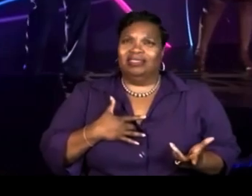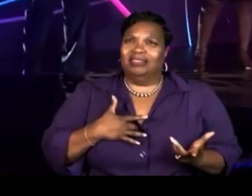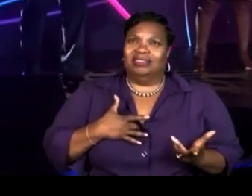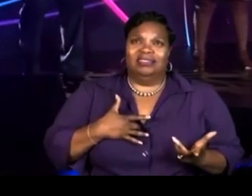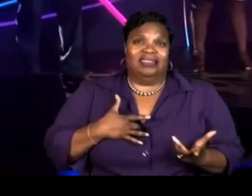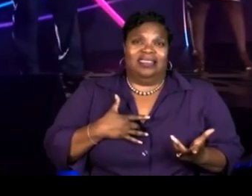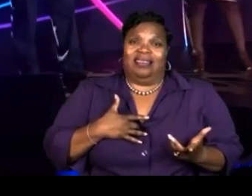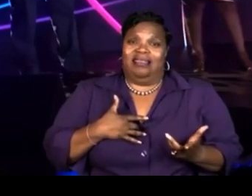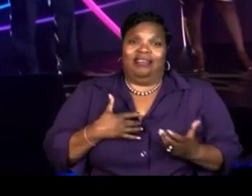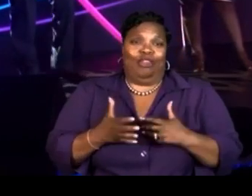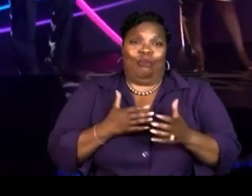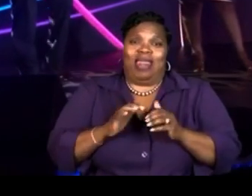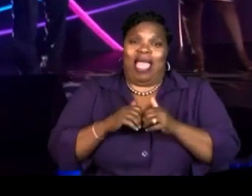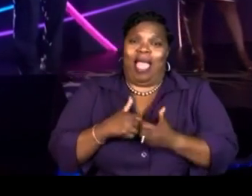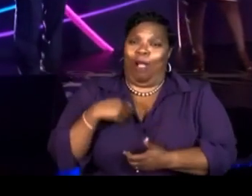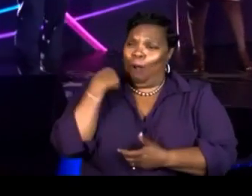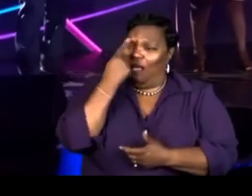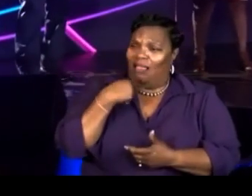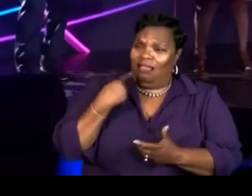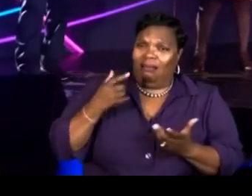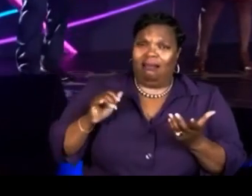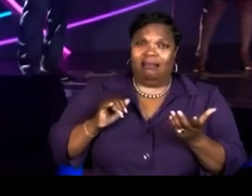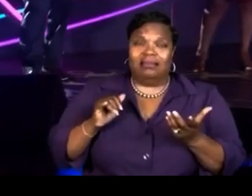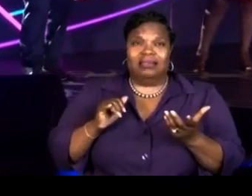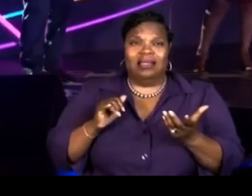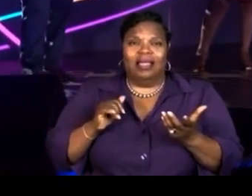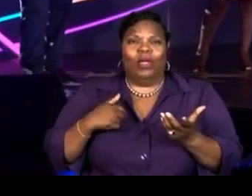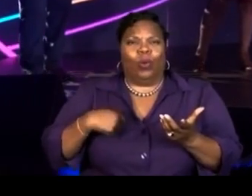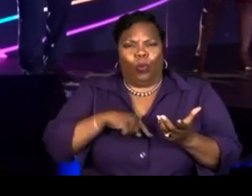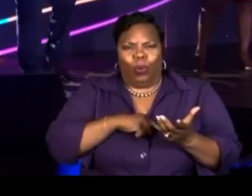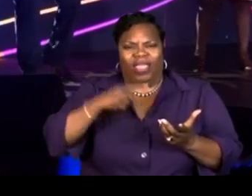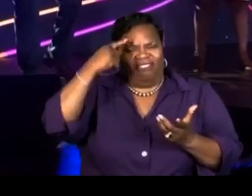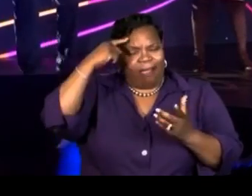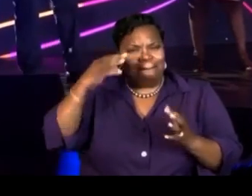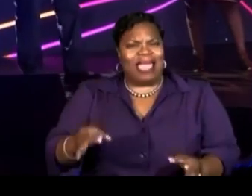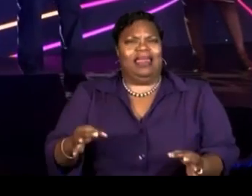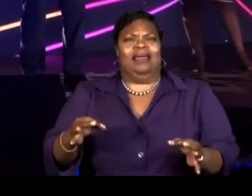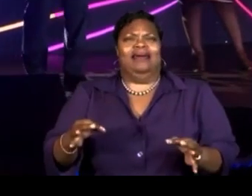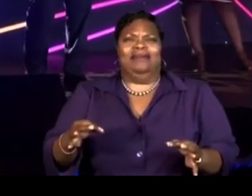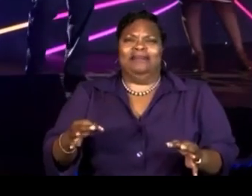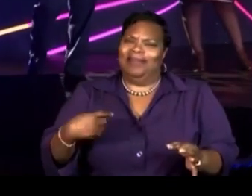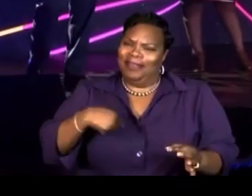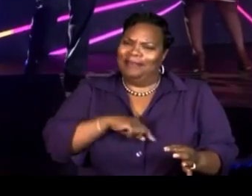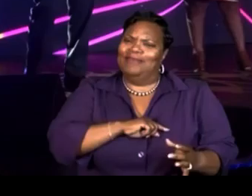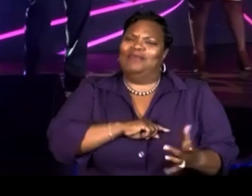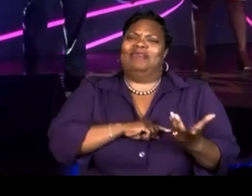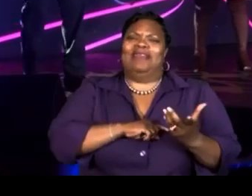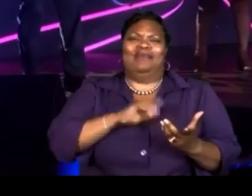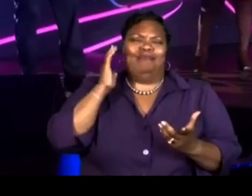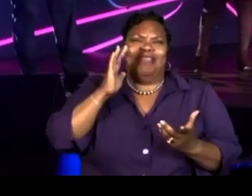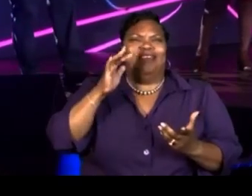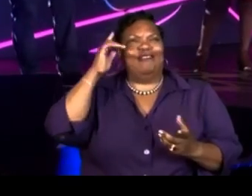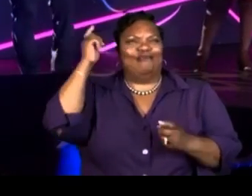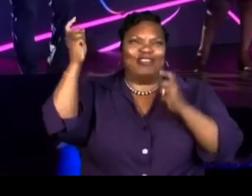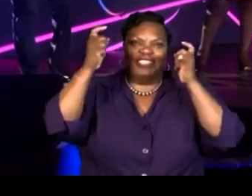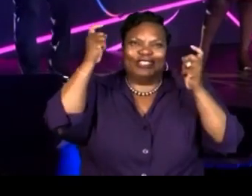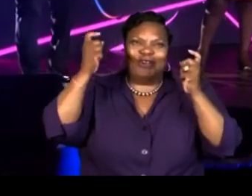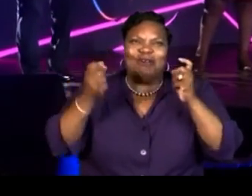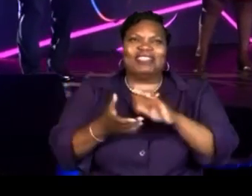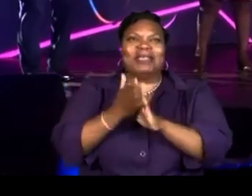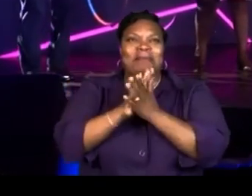it looks like, we make up in our minds that we'll rejoice and be glad.